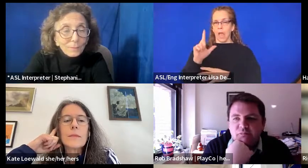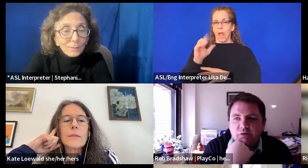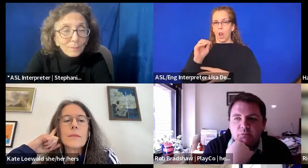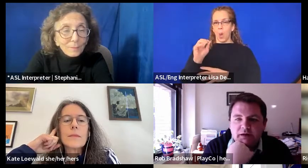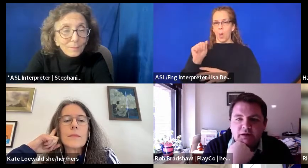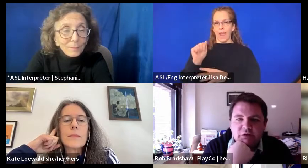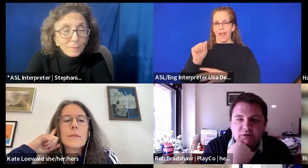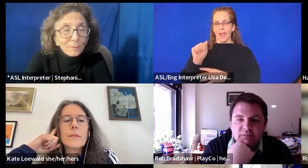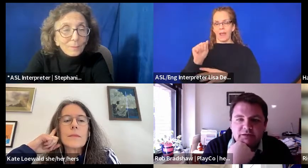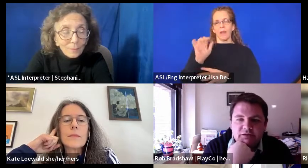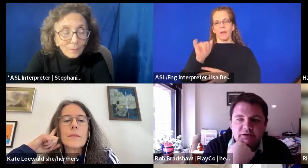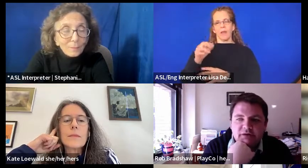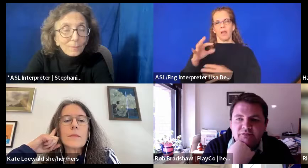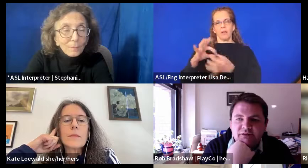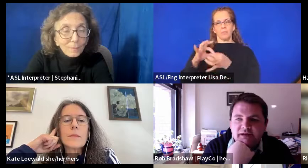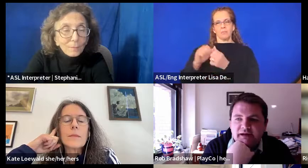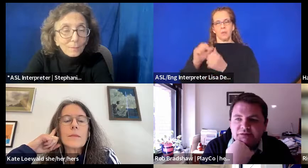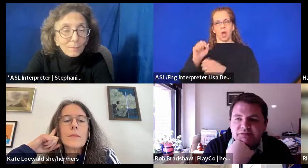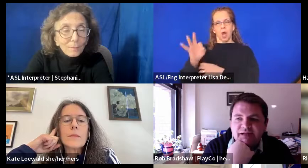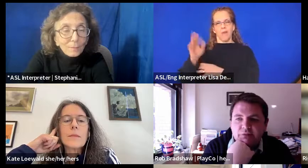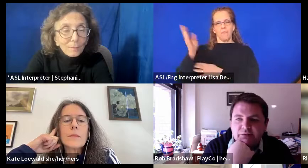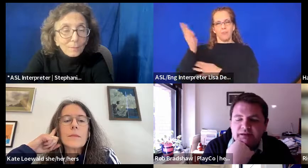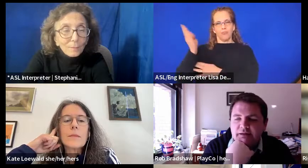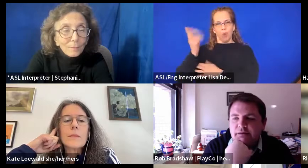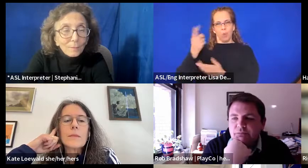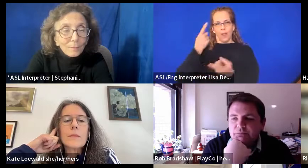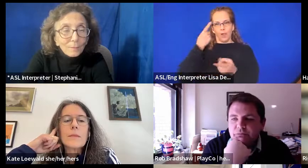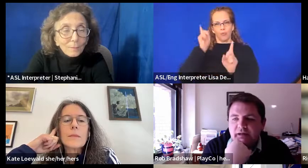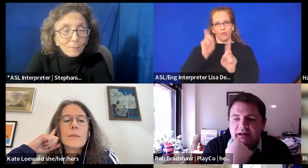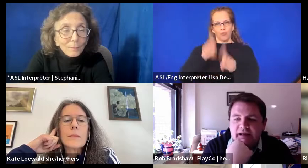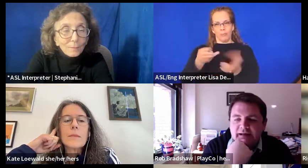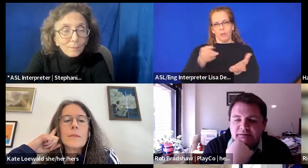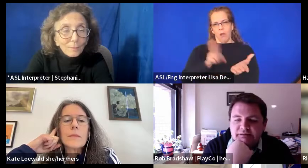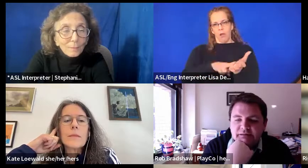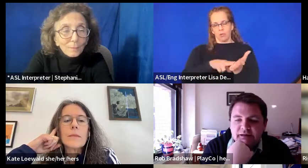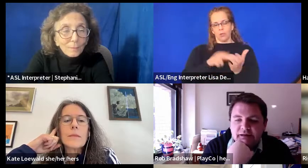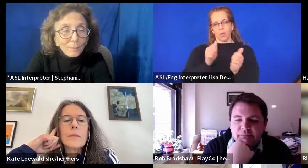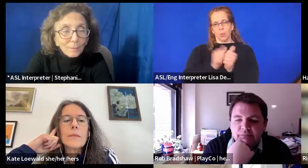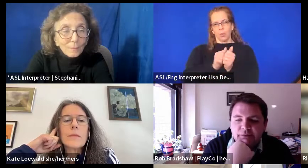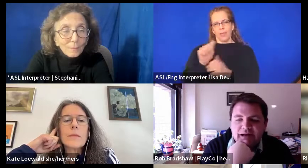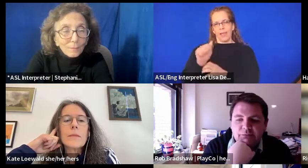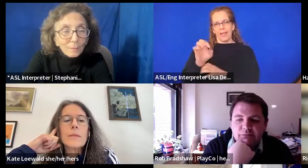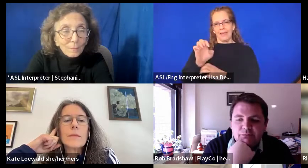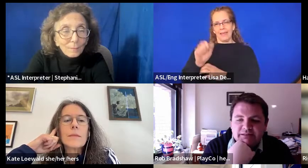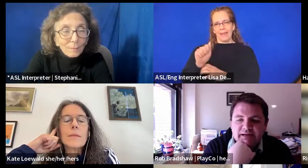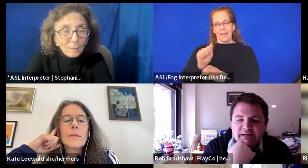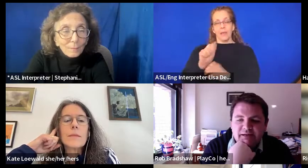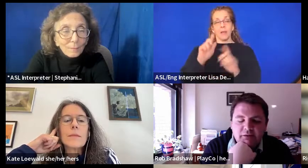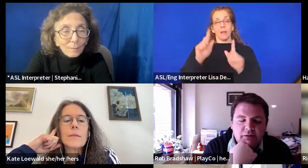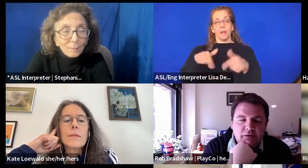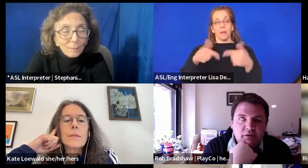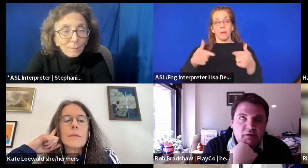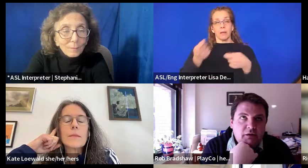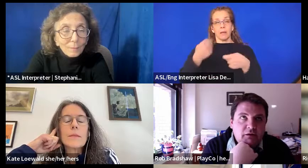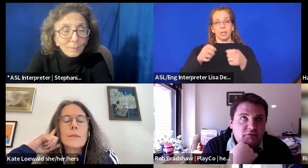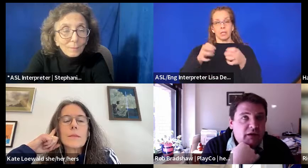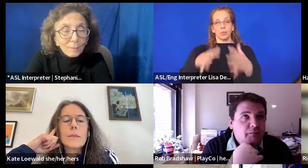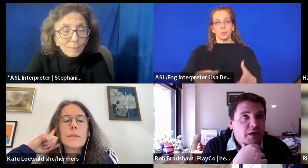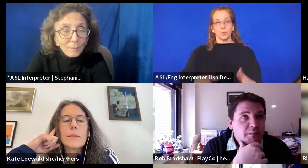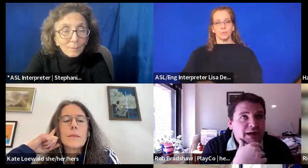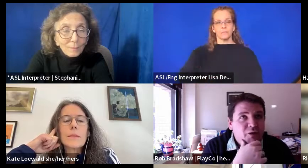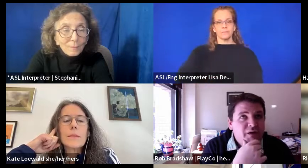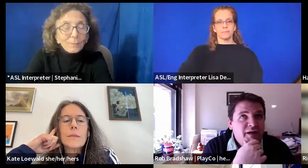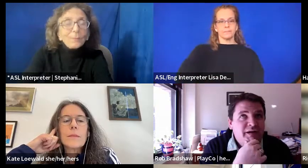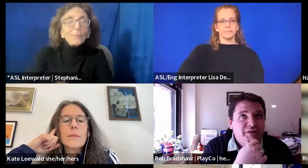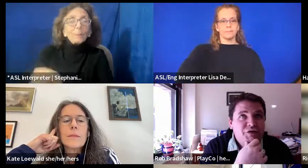the Off-Broadway agreement via Actors Equity. And I would say